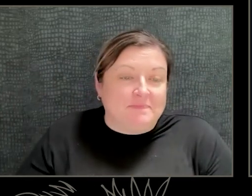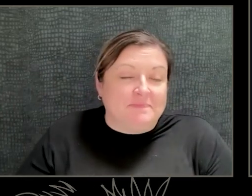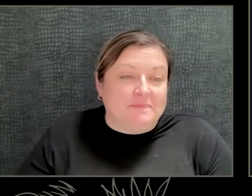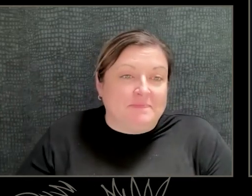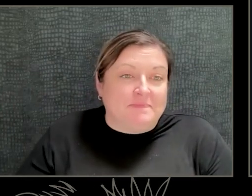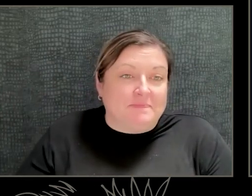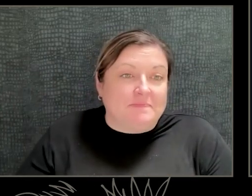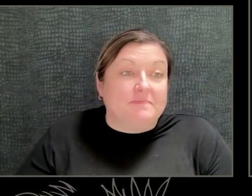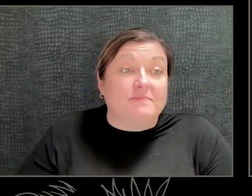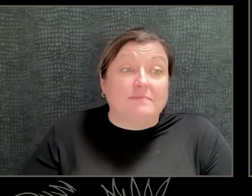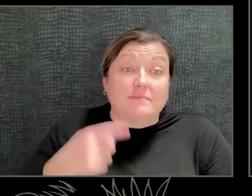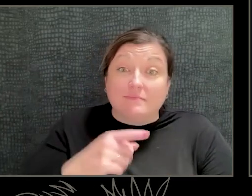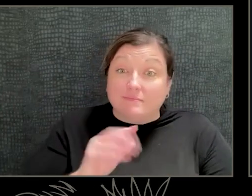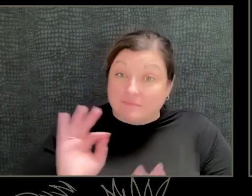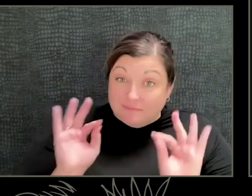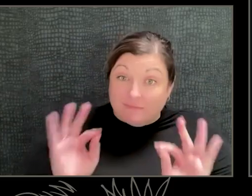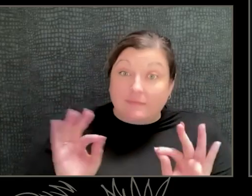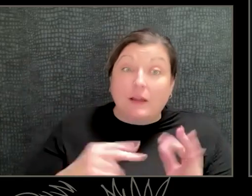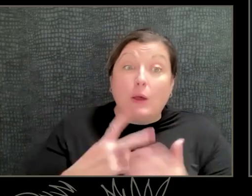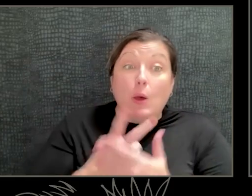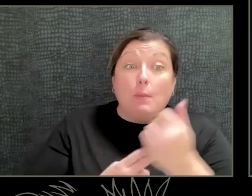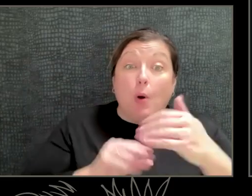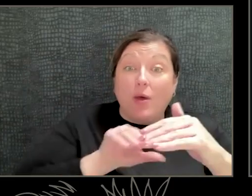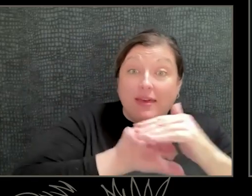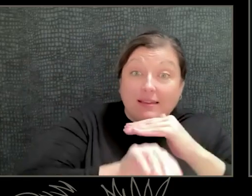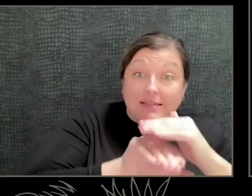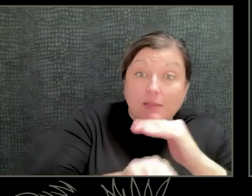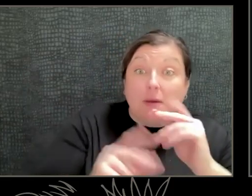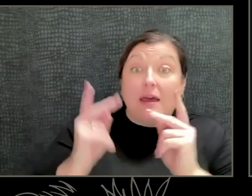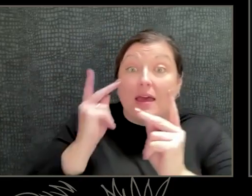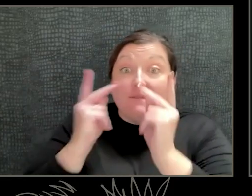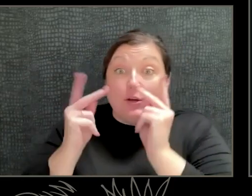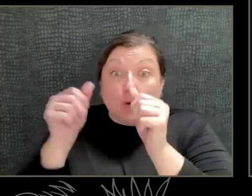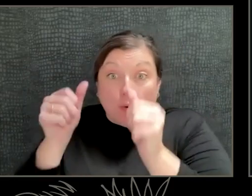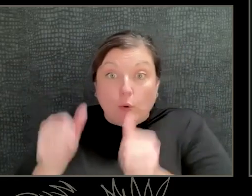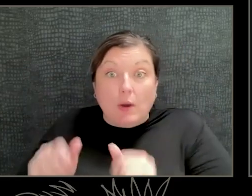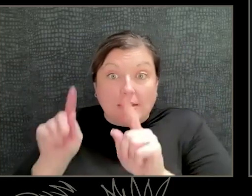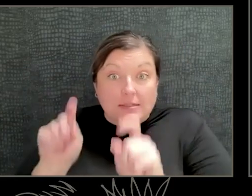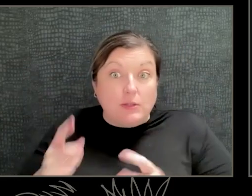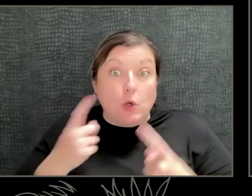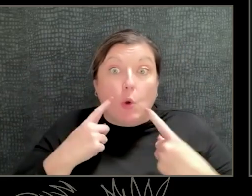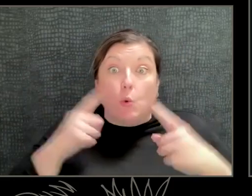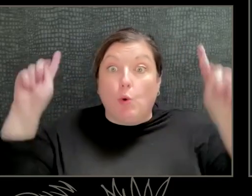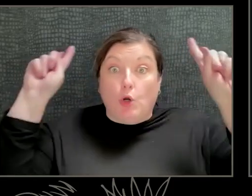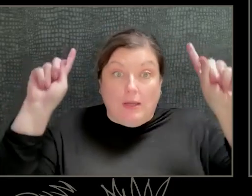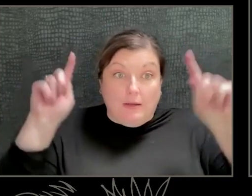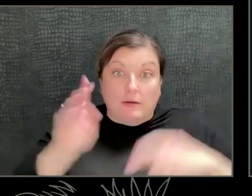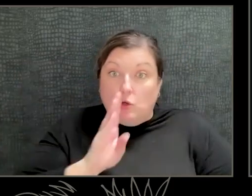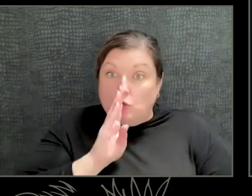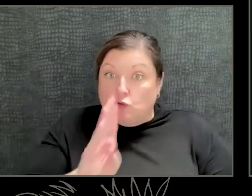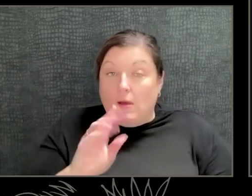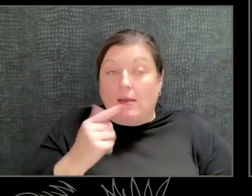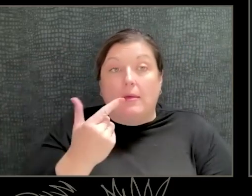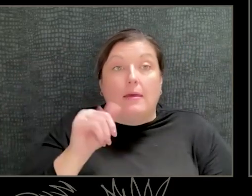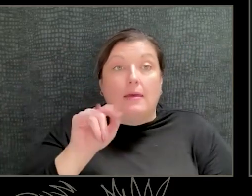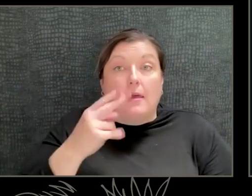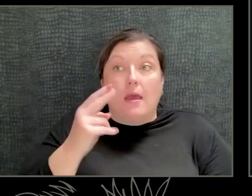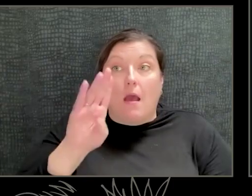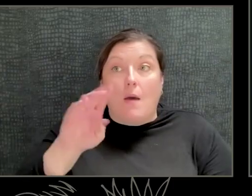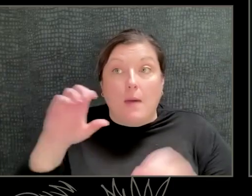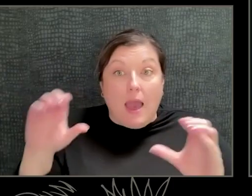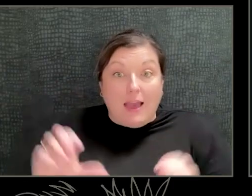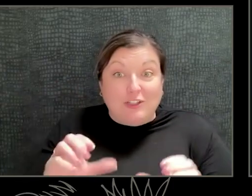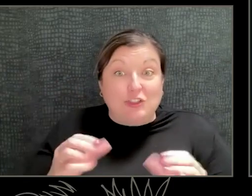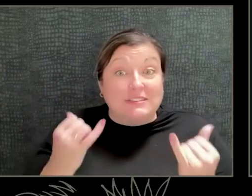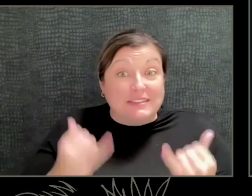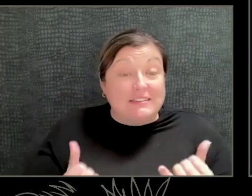So this is great, right? We got both accessibility and visual regression tests working directly in our GitHub Actions. We can